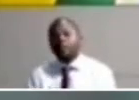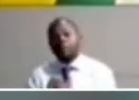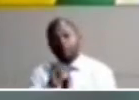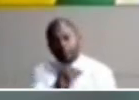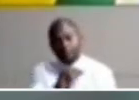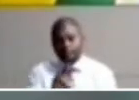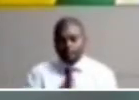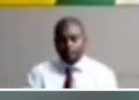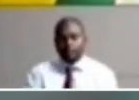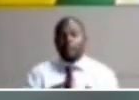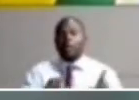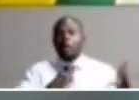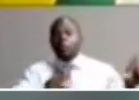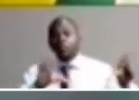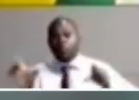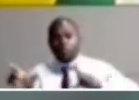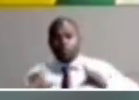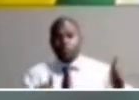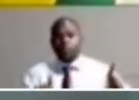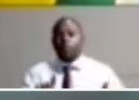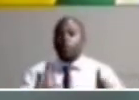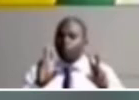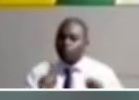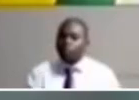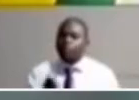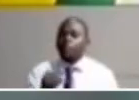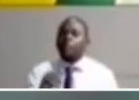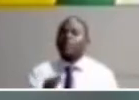A lorry, not more than 3 persons,